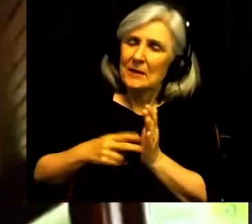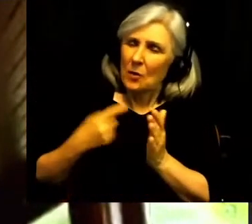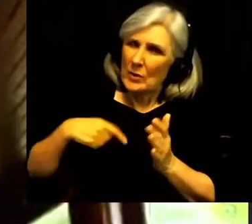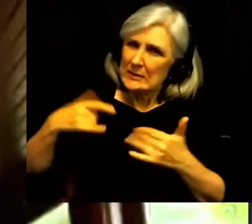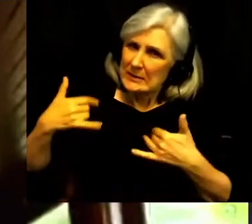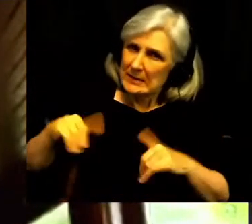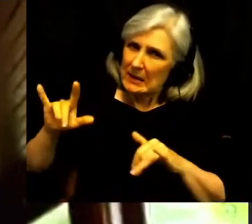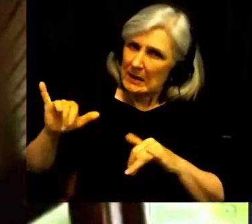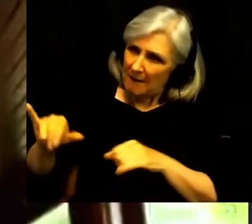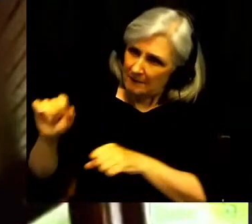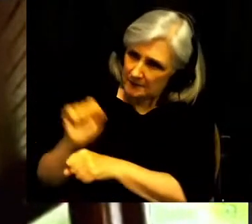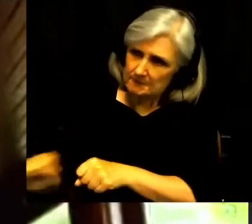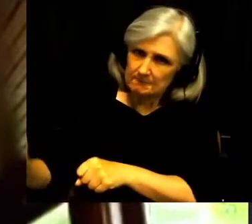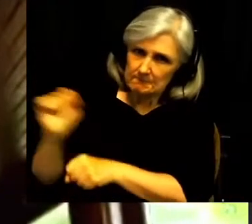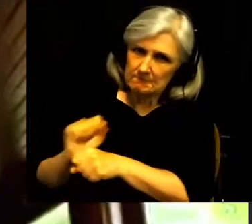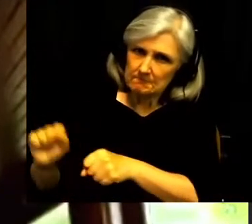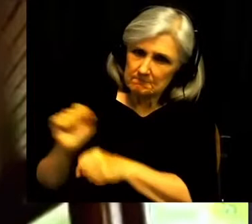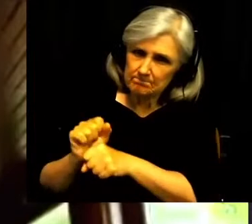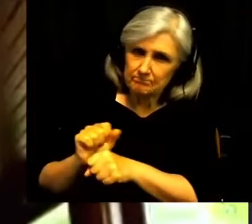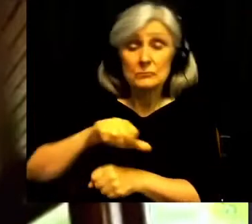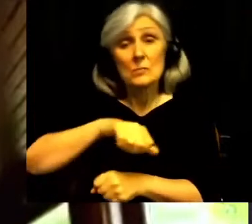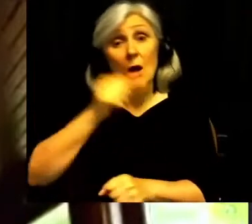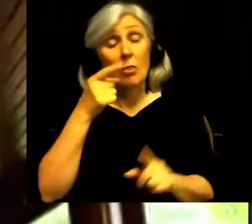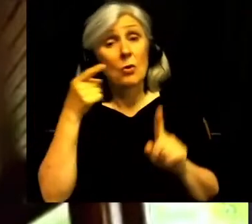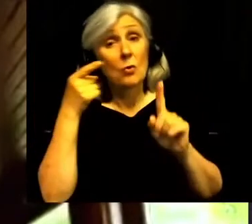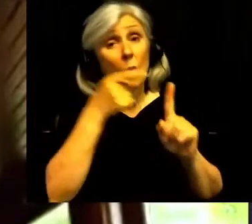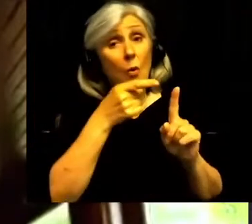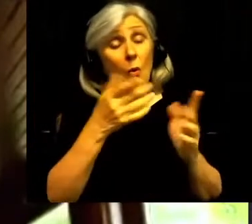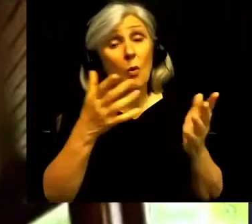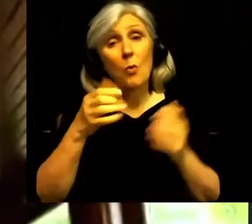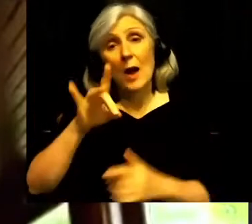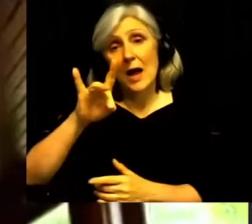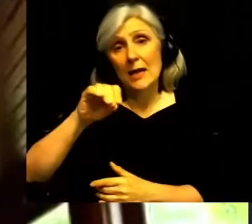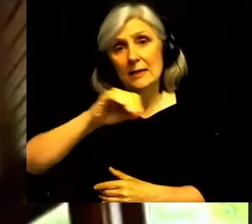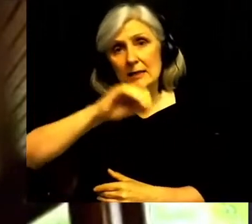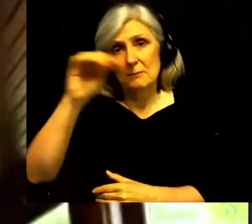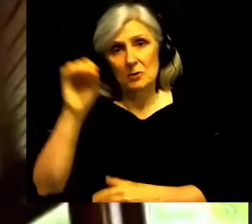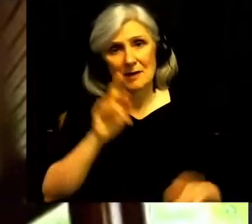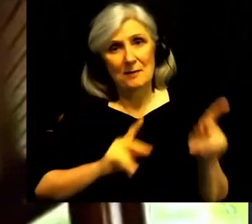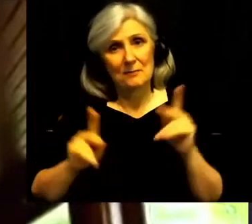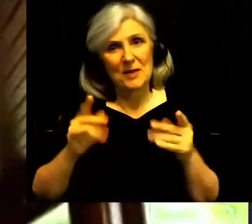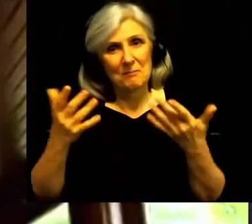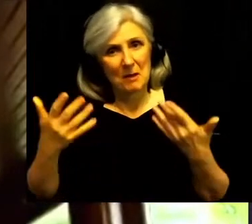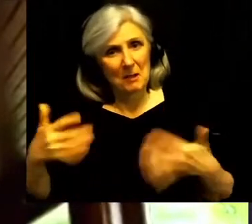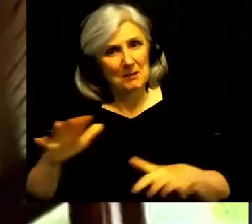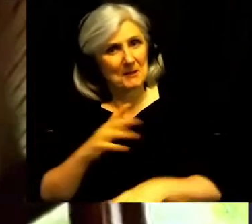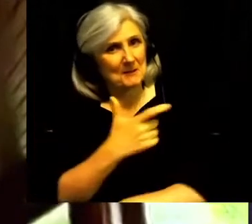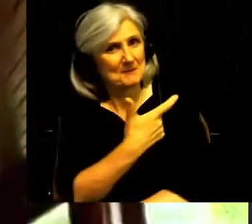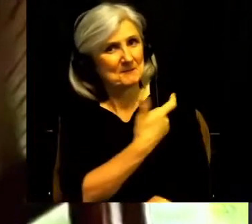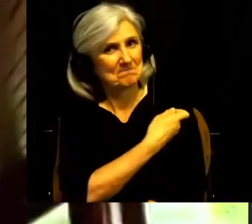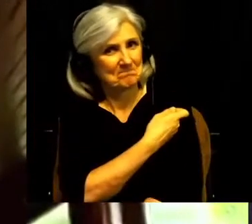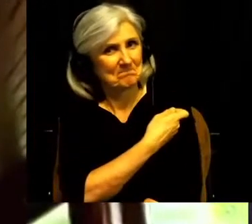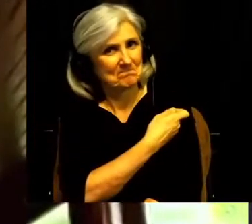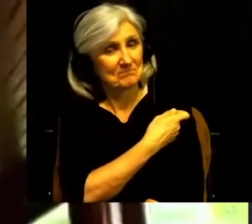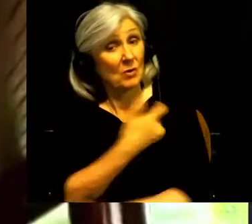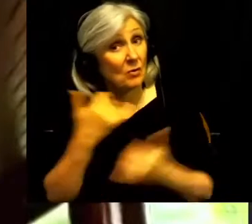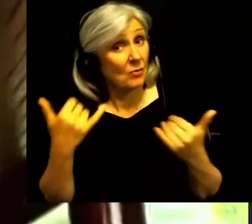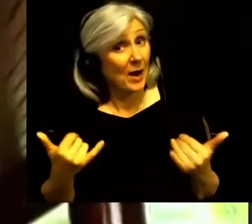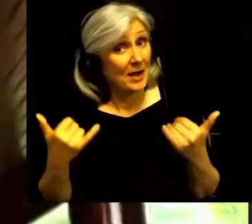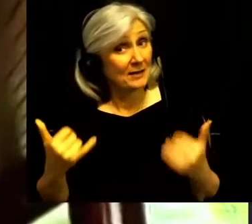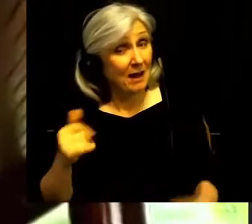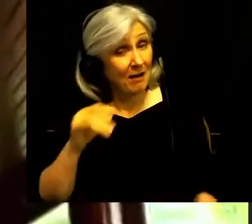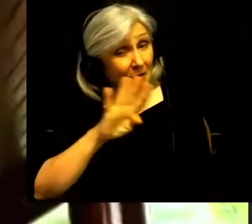set a goal that we want 80% of people vaccinated, so that we're at low 40% of people have been fully vaccinated. That's not high